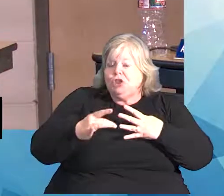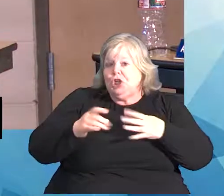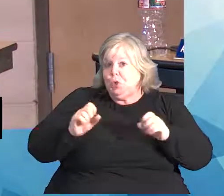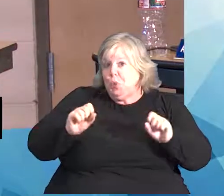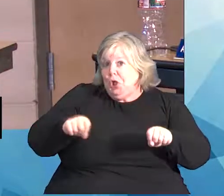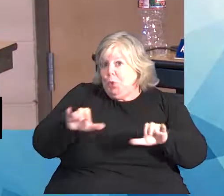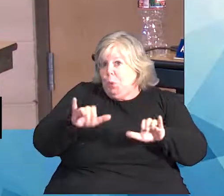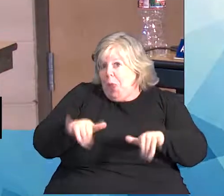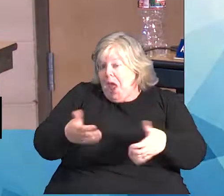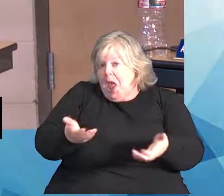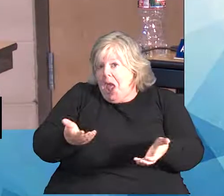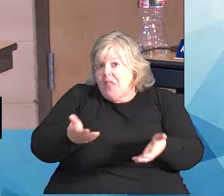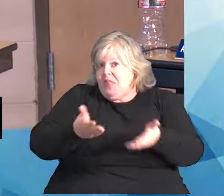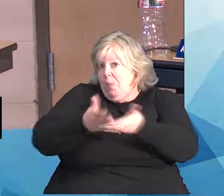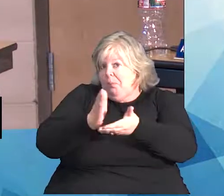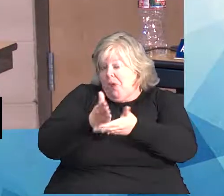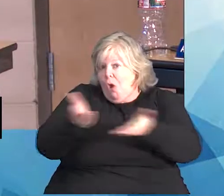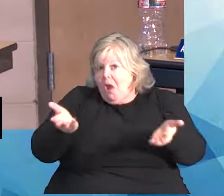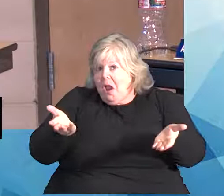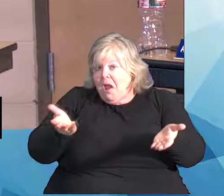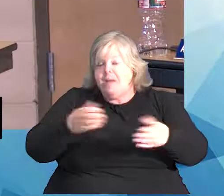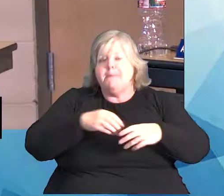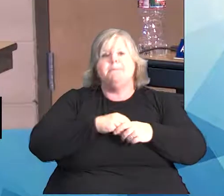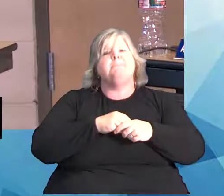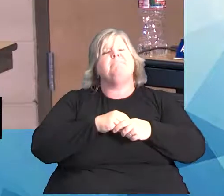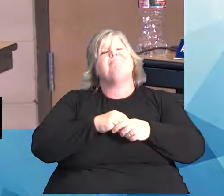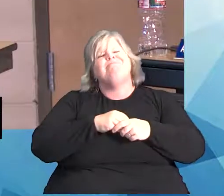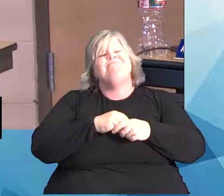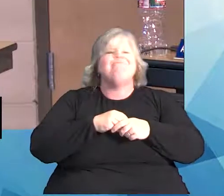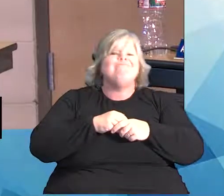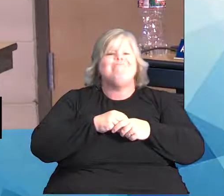okay. At the same time,